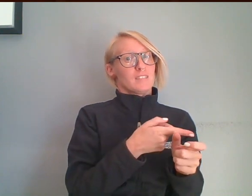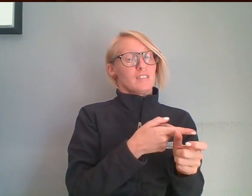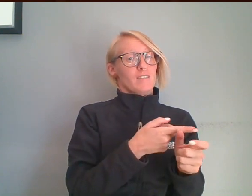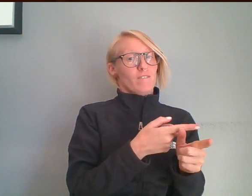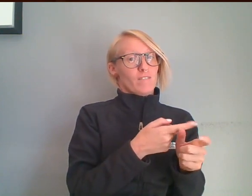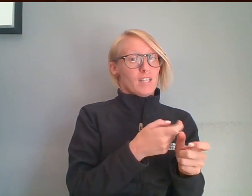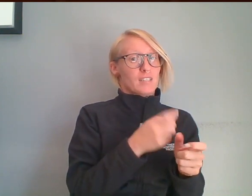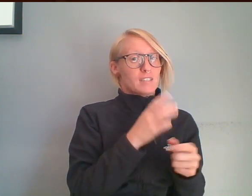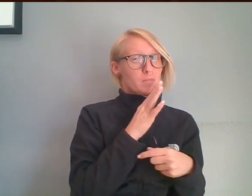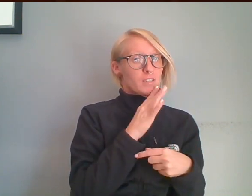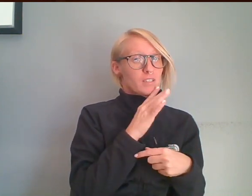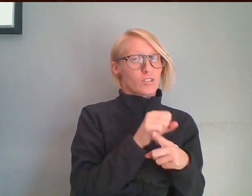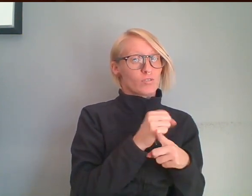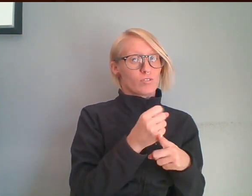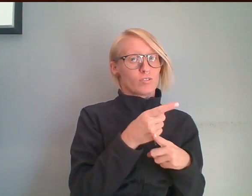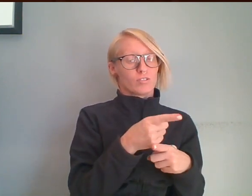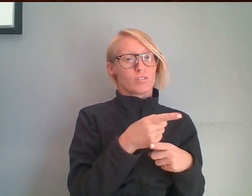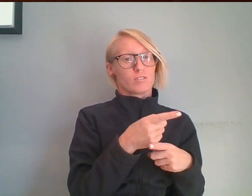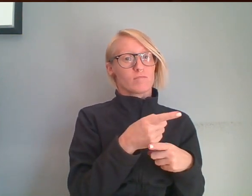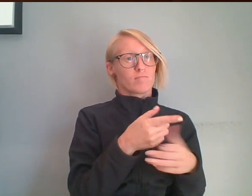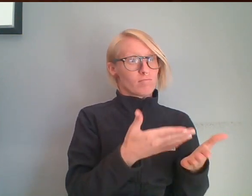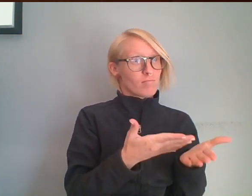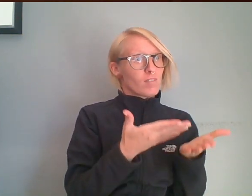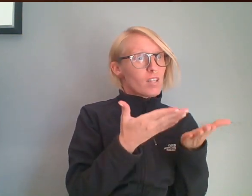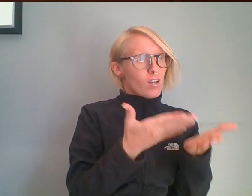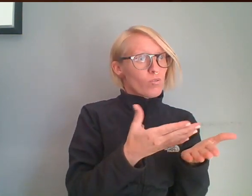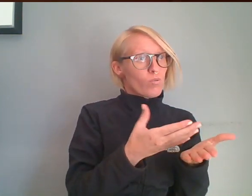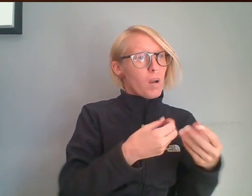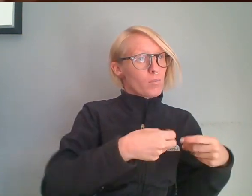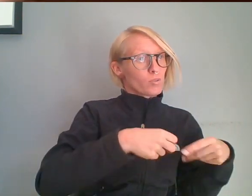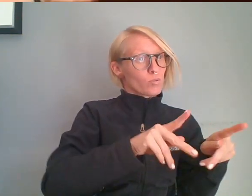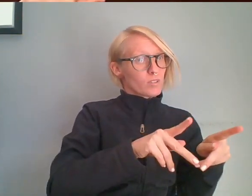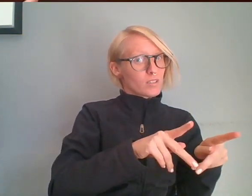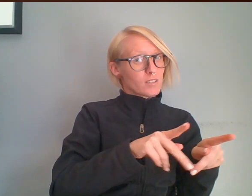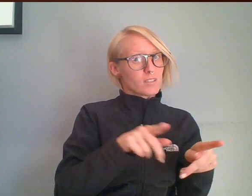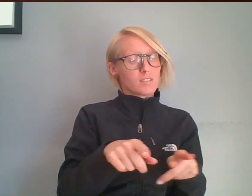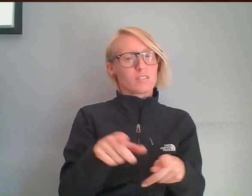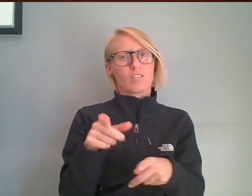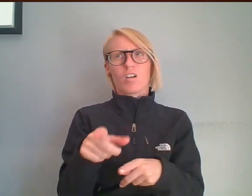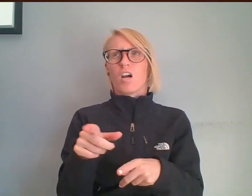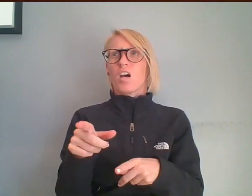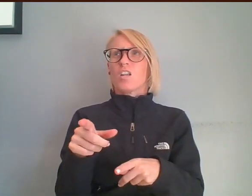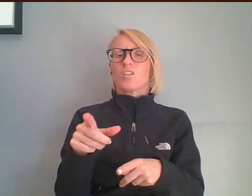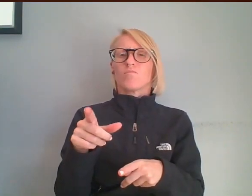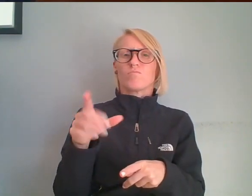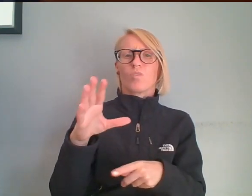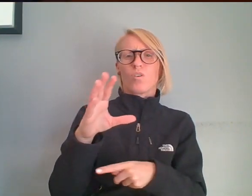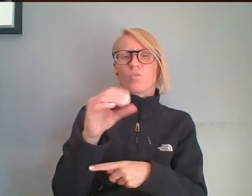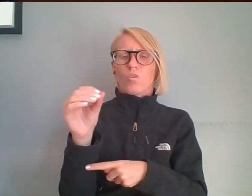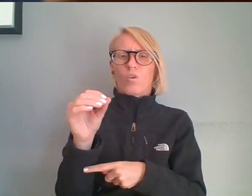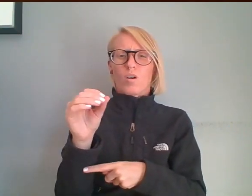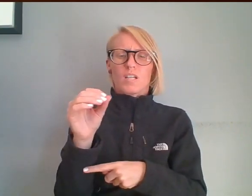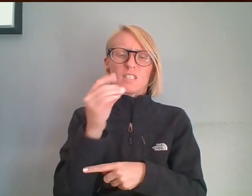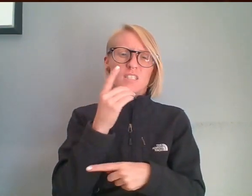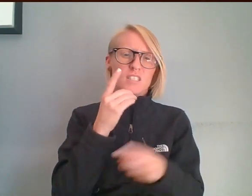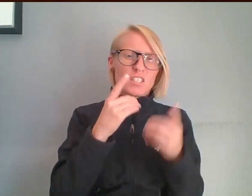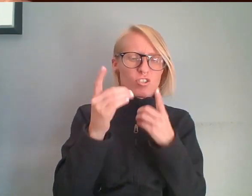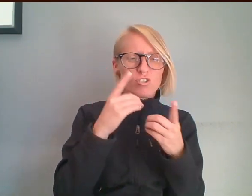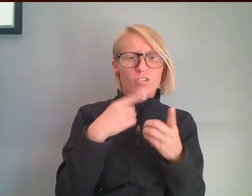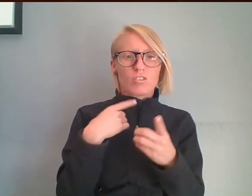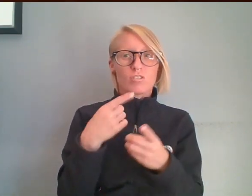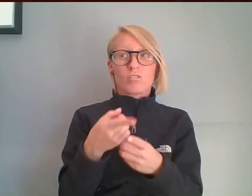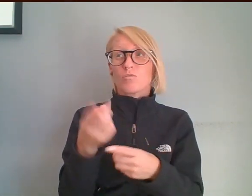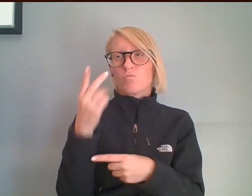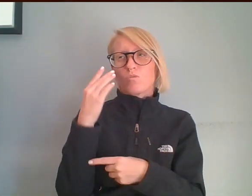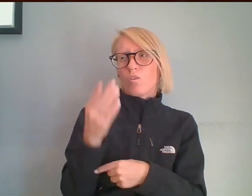are ones that afford you opportunities. So when you're at a corporate dinner and your boss turns to you and says, oh, you know him better than the rest, would